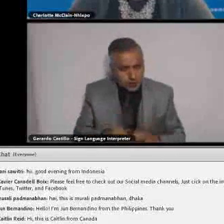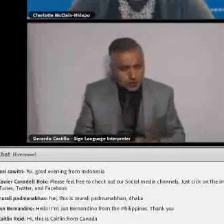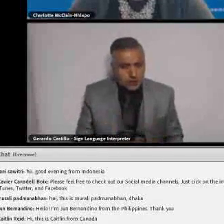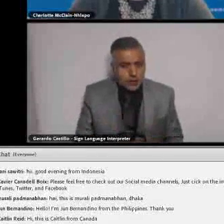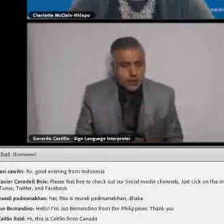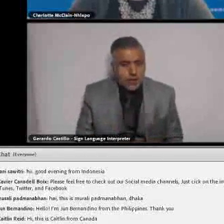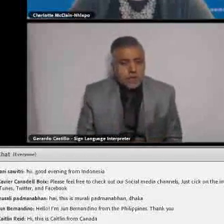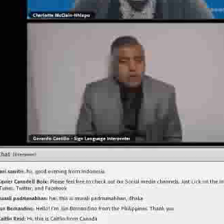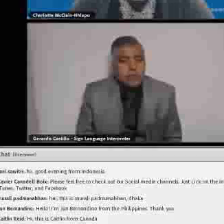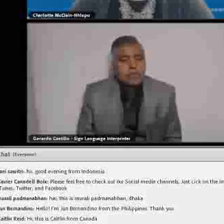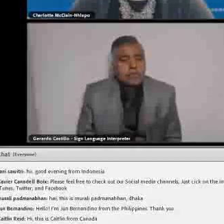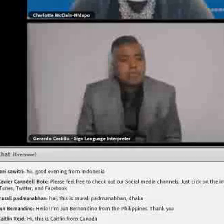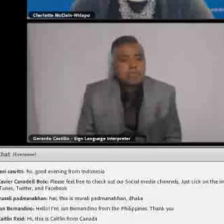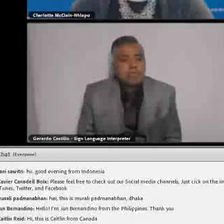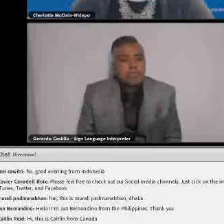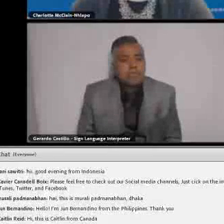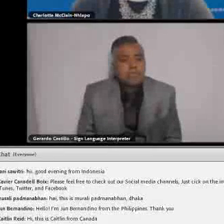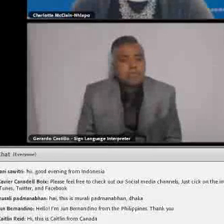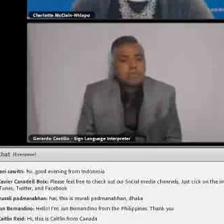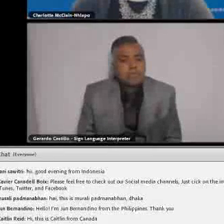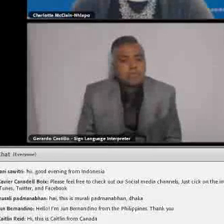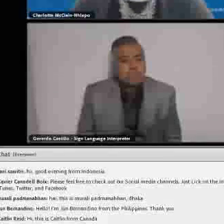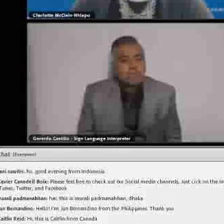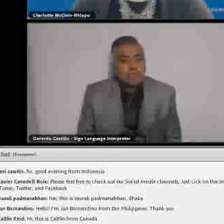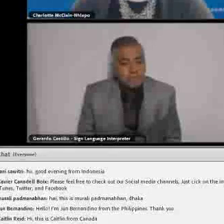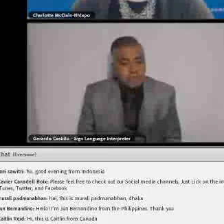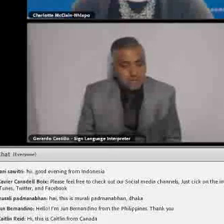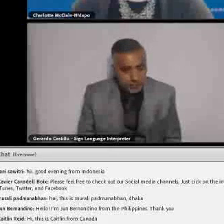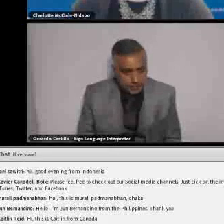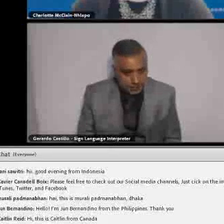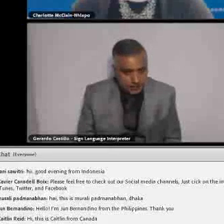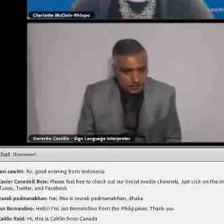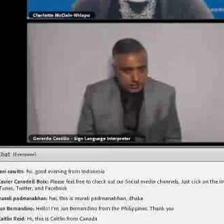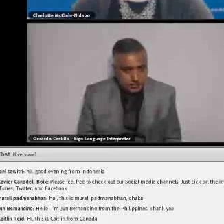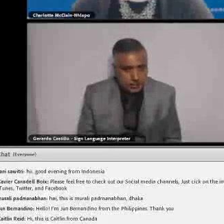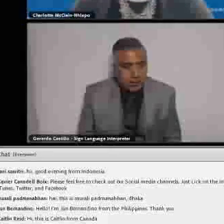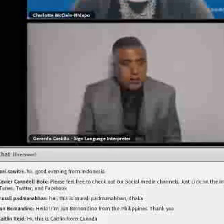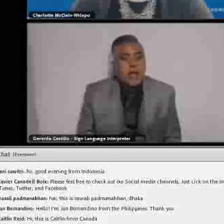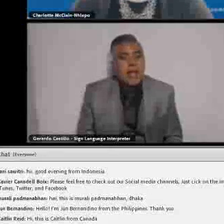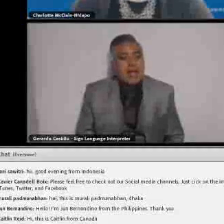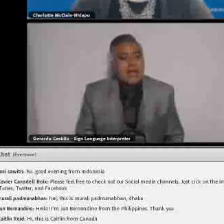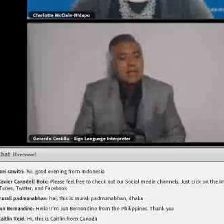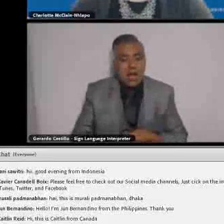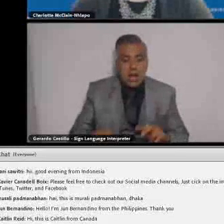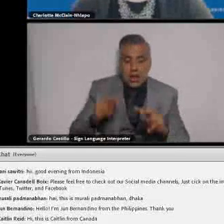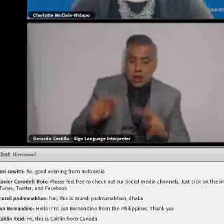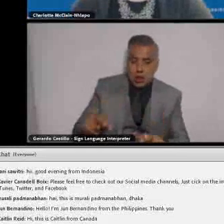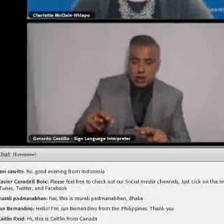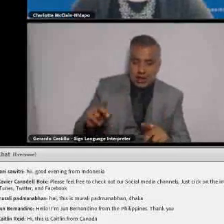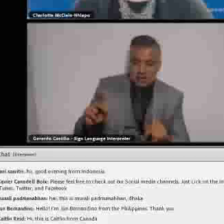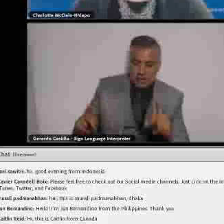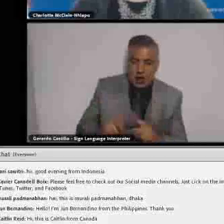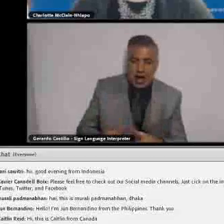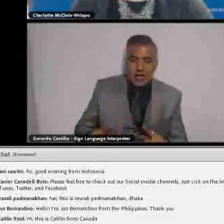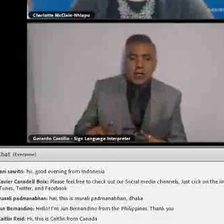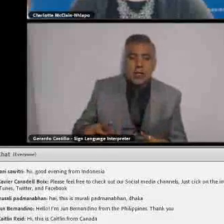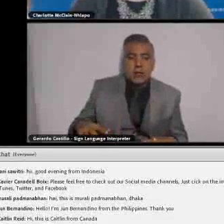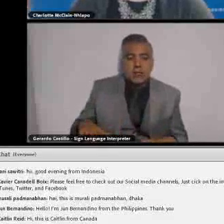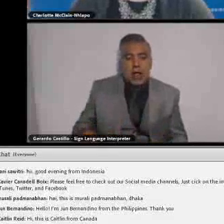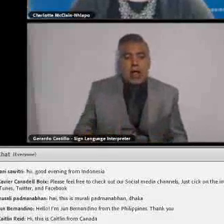And so in general, it's an approach of not treating people as passive beneficiaries. This happens quite often also when we